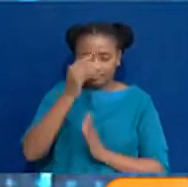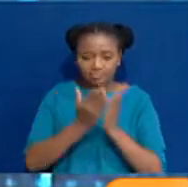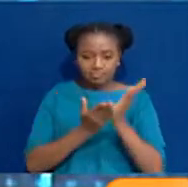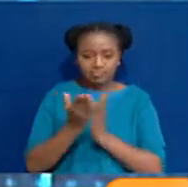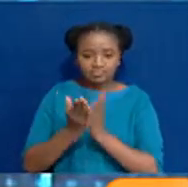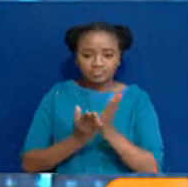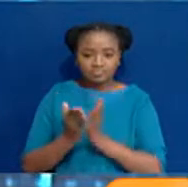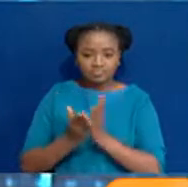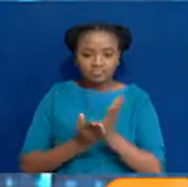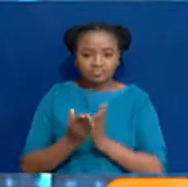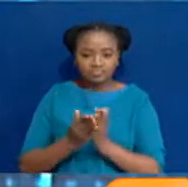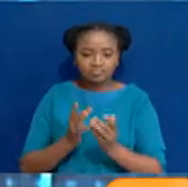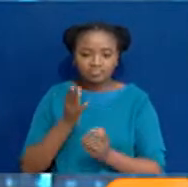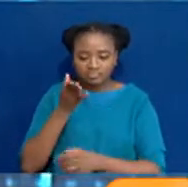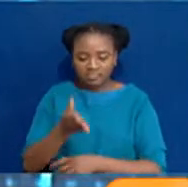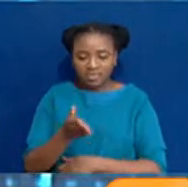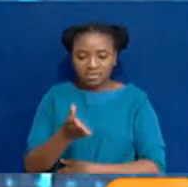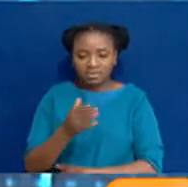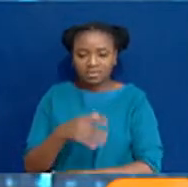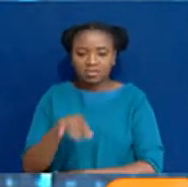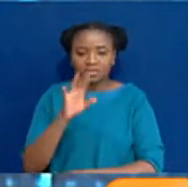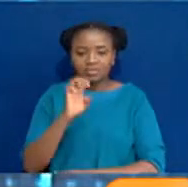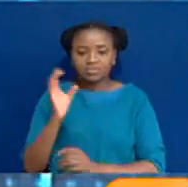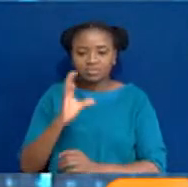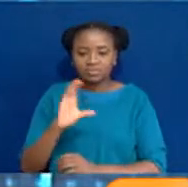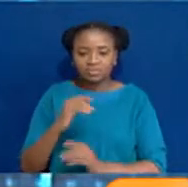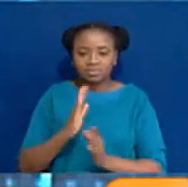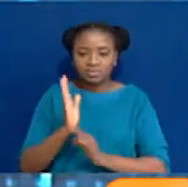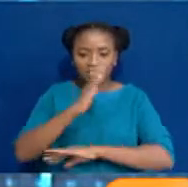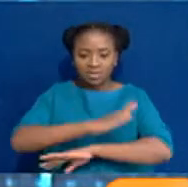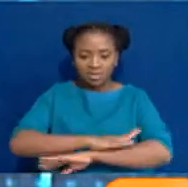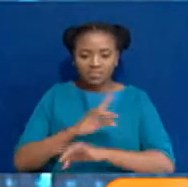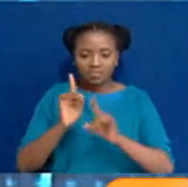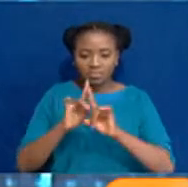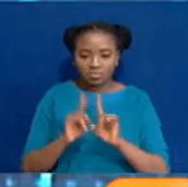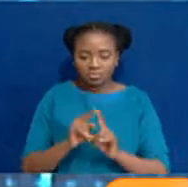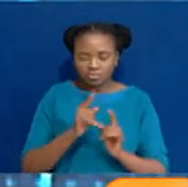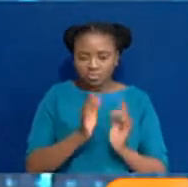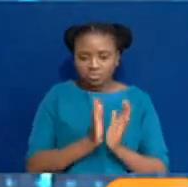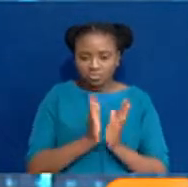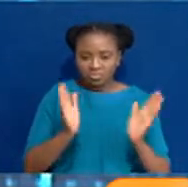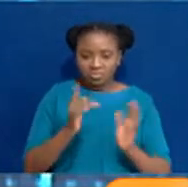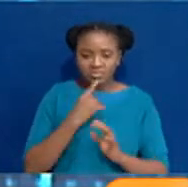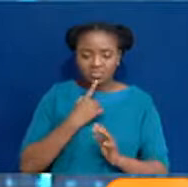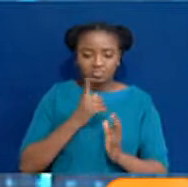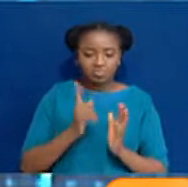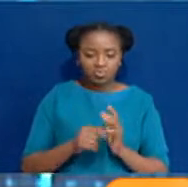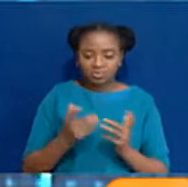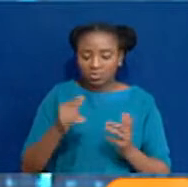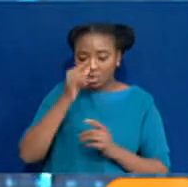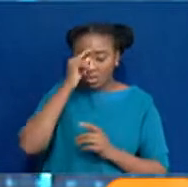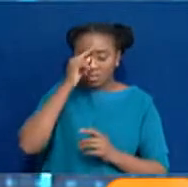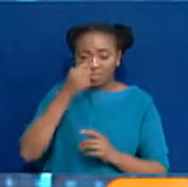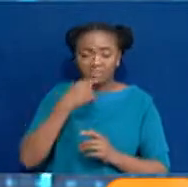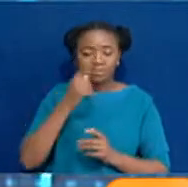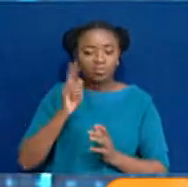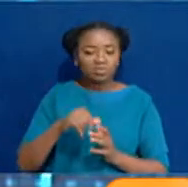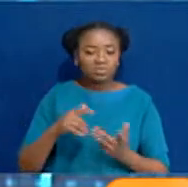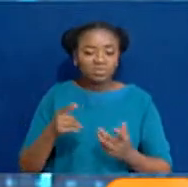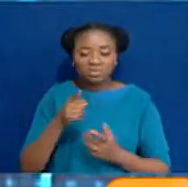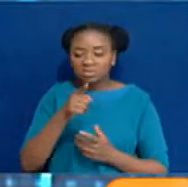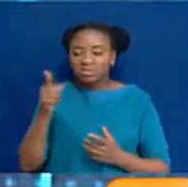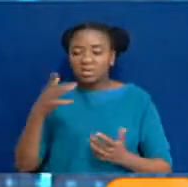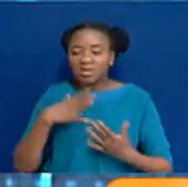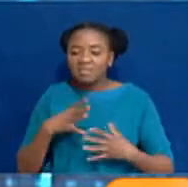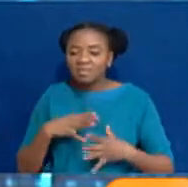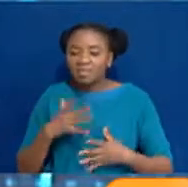e-citizen platform, and members of the public will no longer have the justification, or government will no longer have the justification of asking members of the